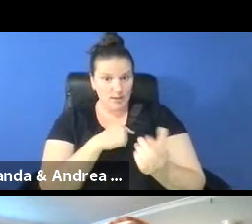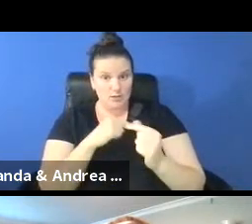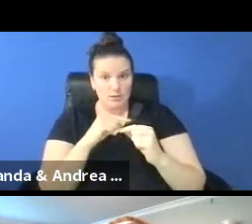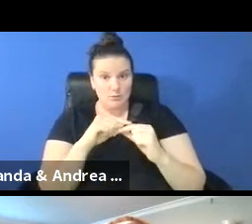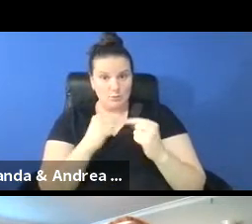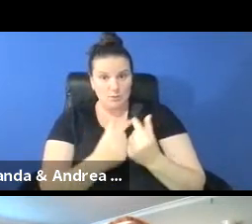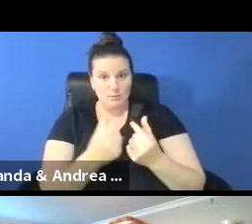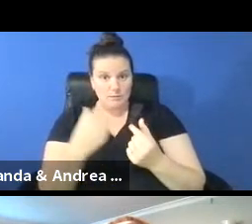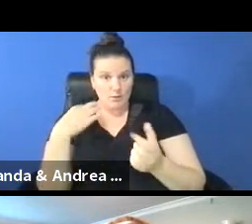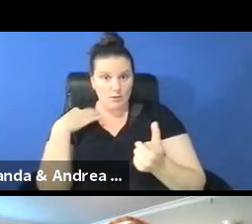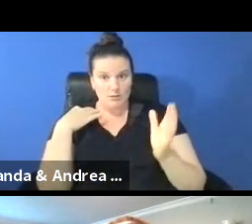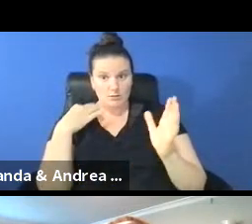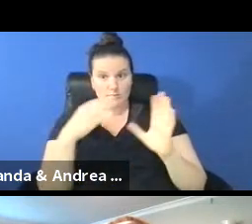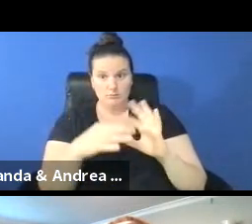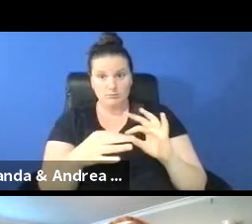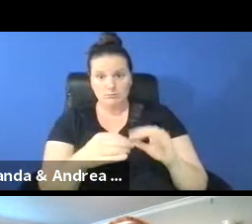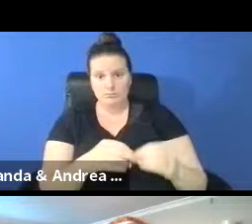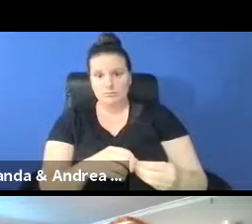thought or two?